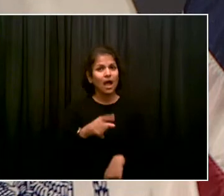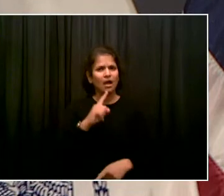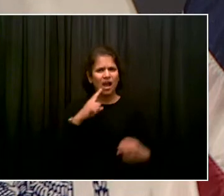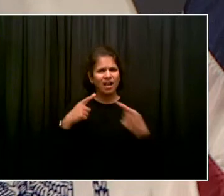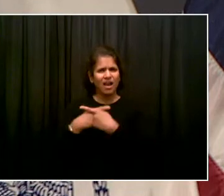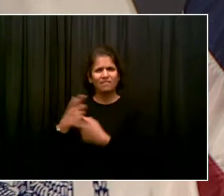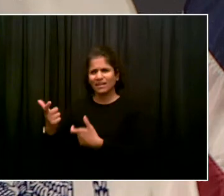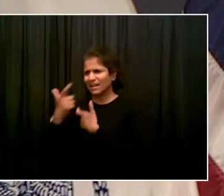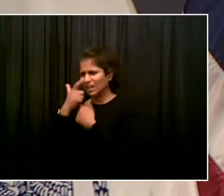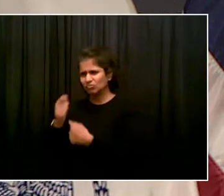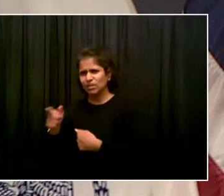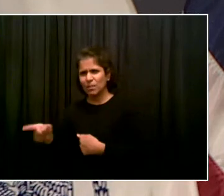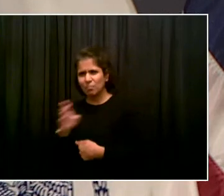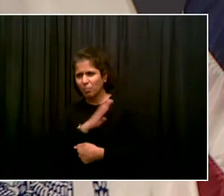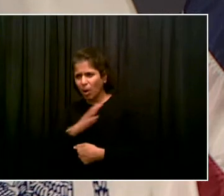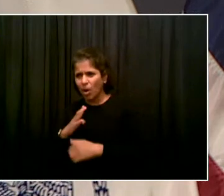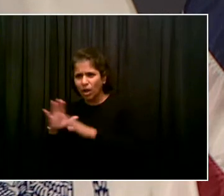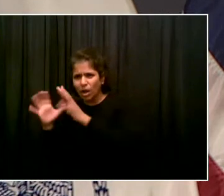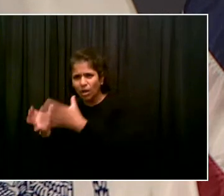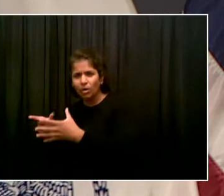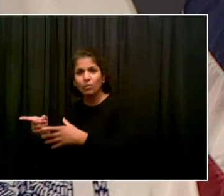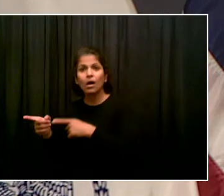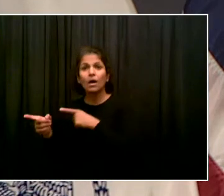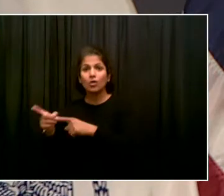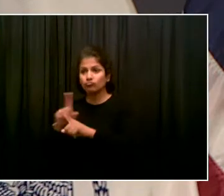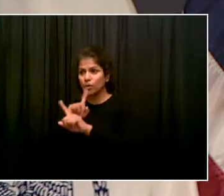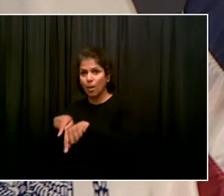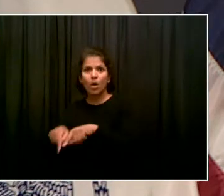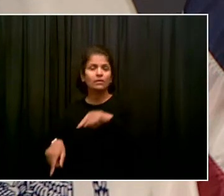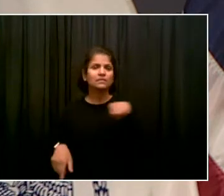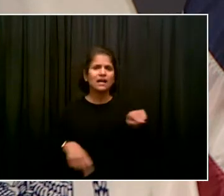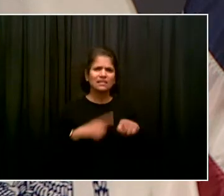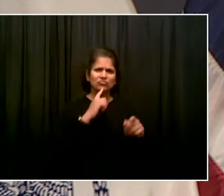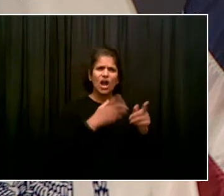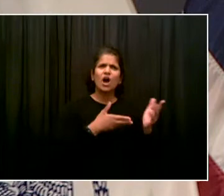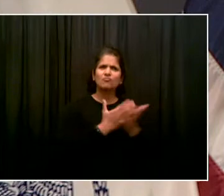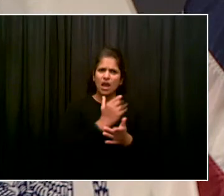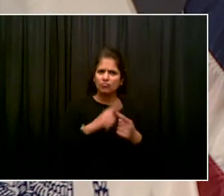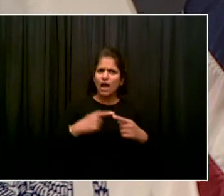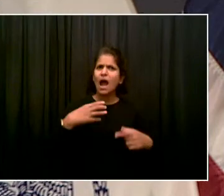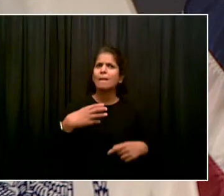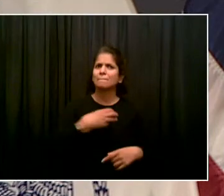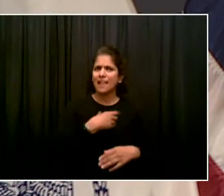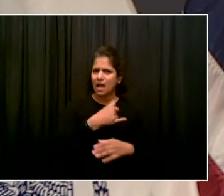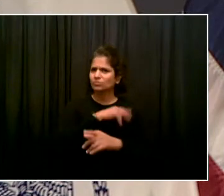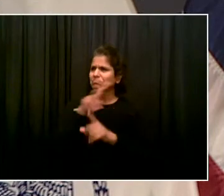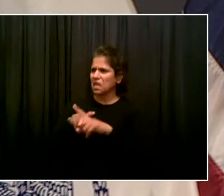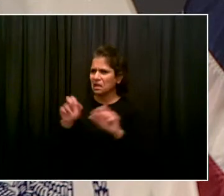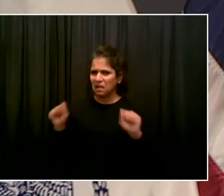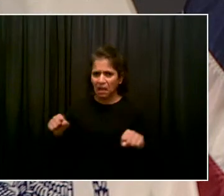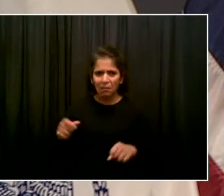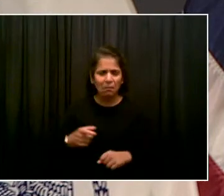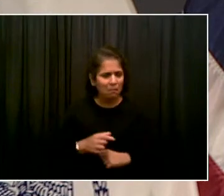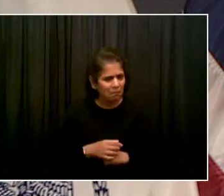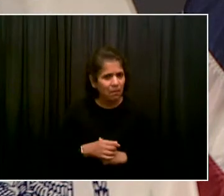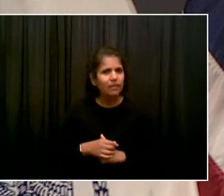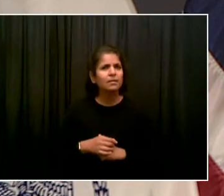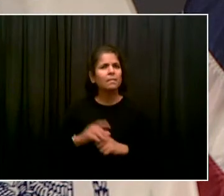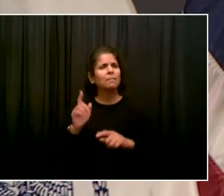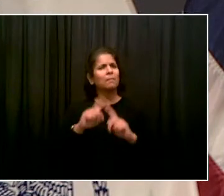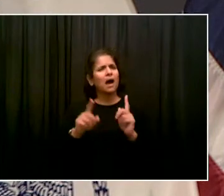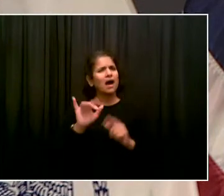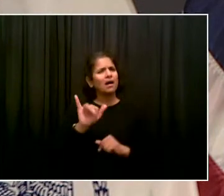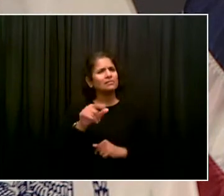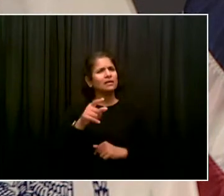original guidance was given in May of 2019, and this appeal wasn't filed until July of this year. So just wondering if you can explain